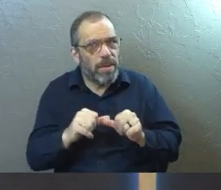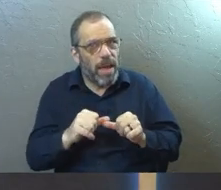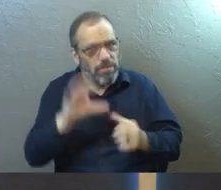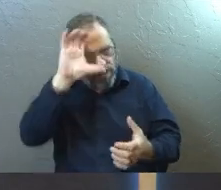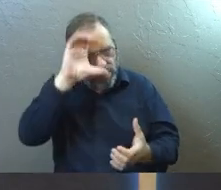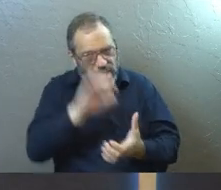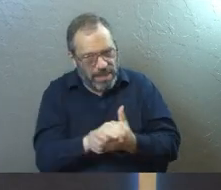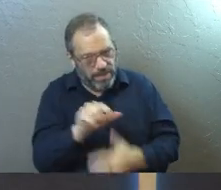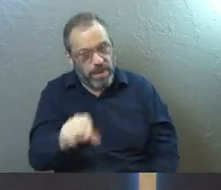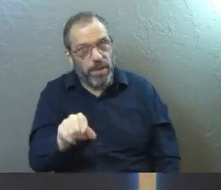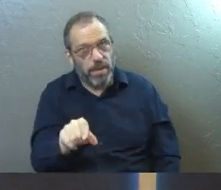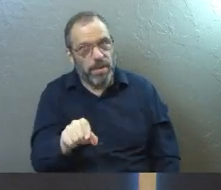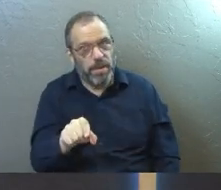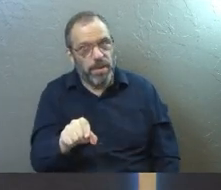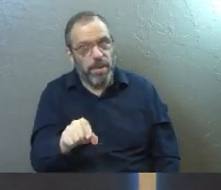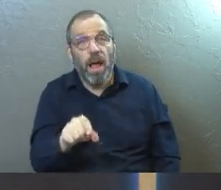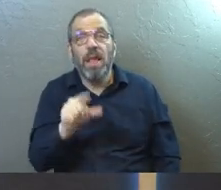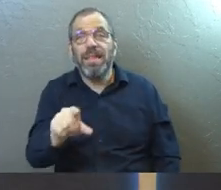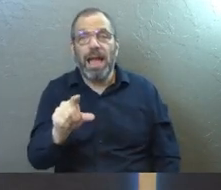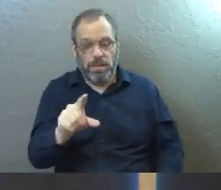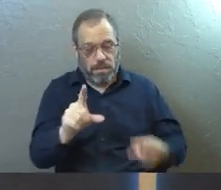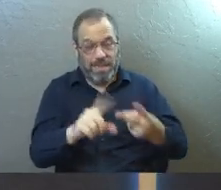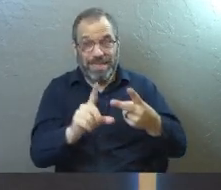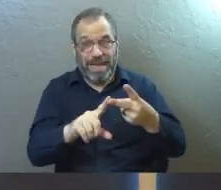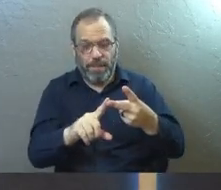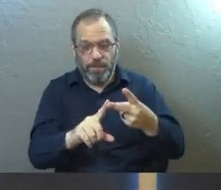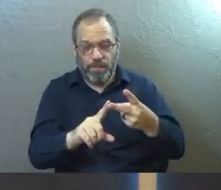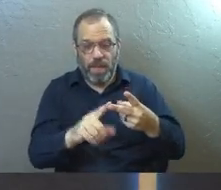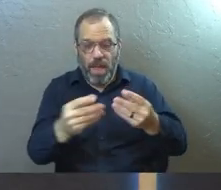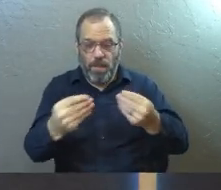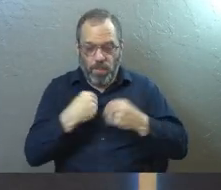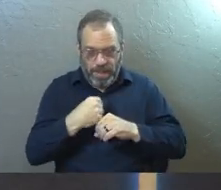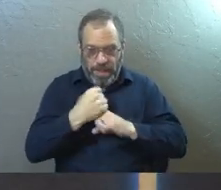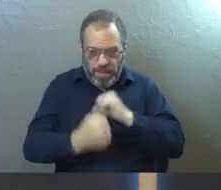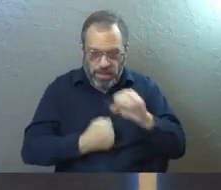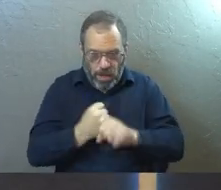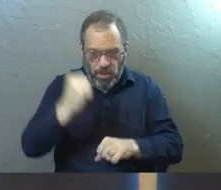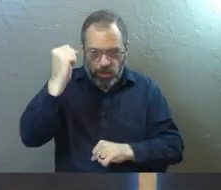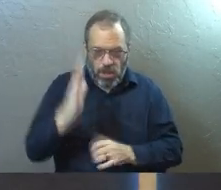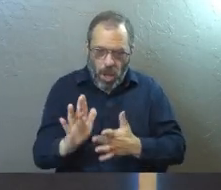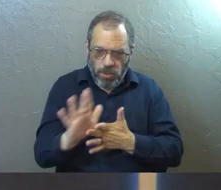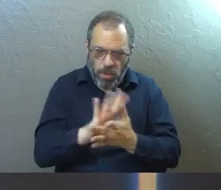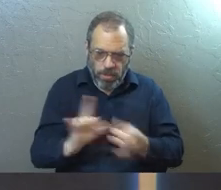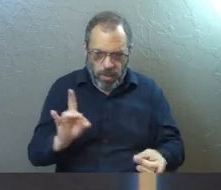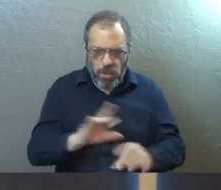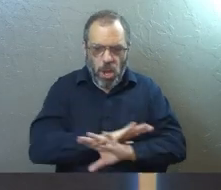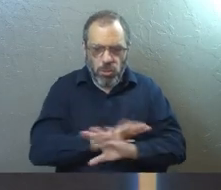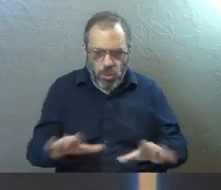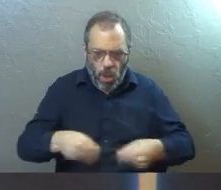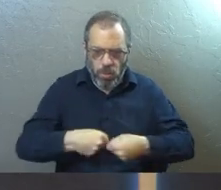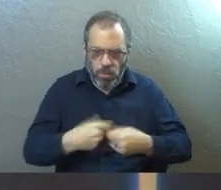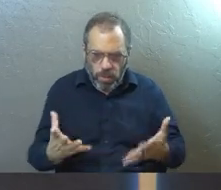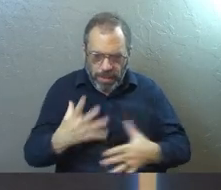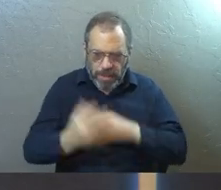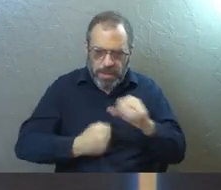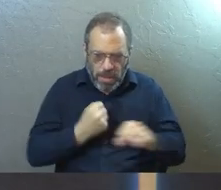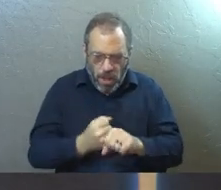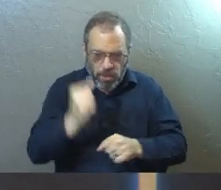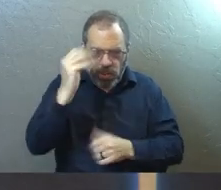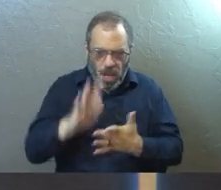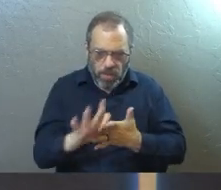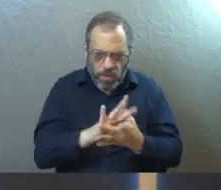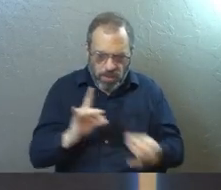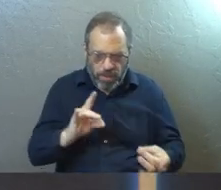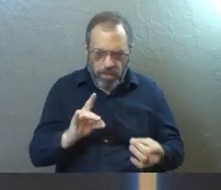And it ties into what we're talking about, which is the second part, bringing sorrow to God's Holy Spirit. Do not bring sorrow to God's Holy Spirit